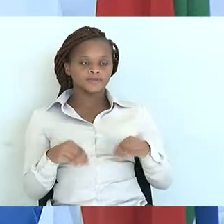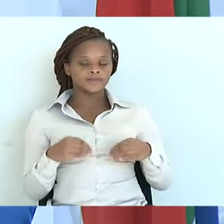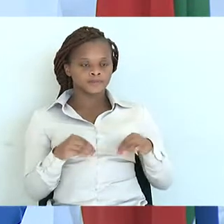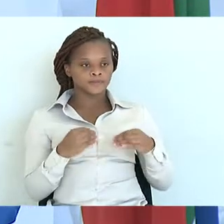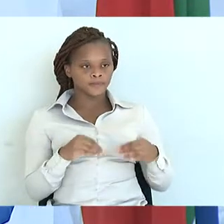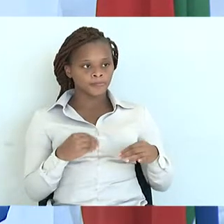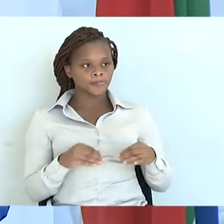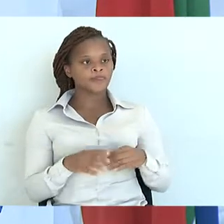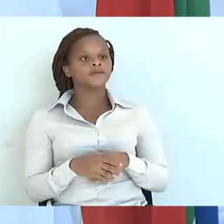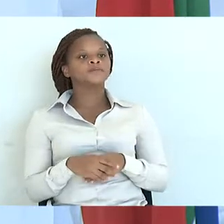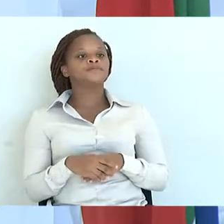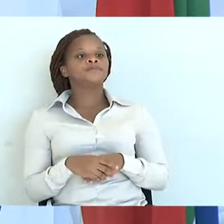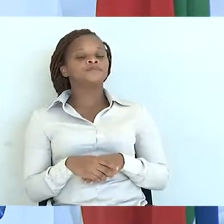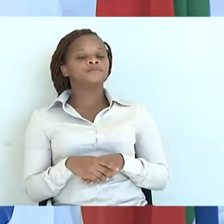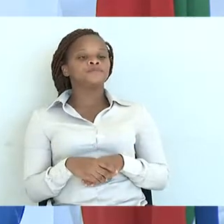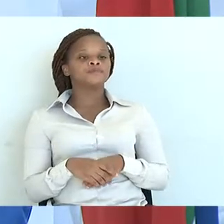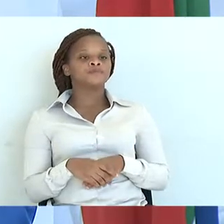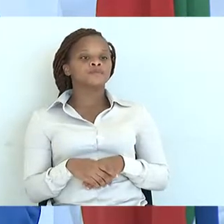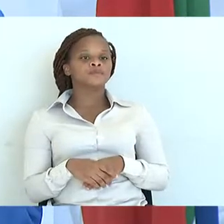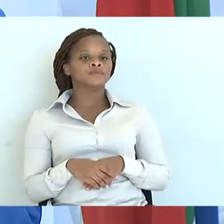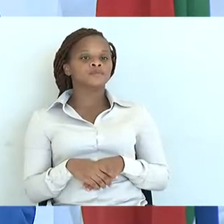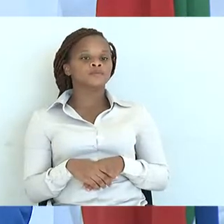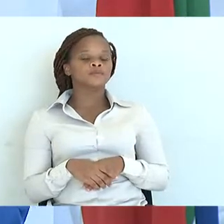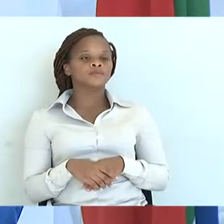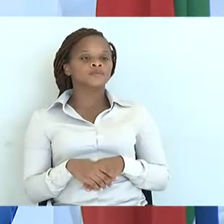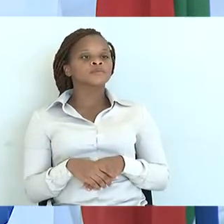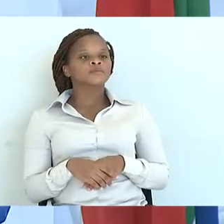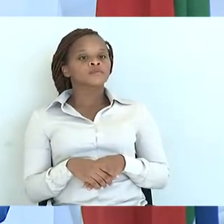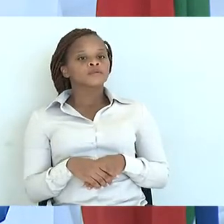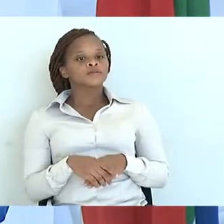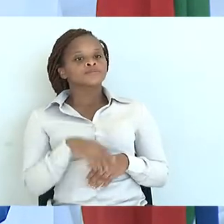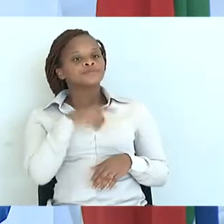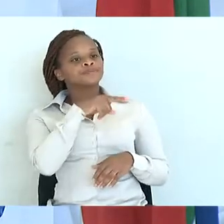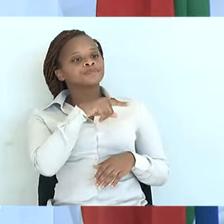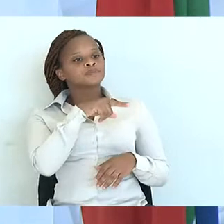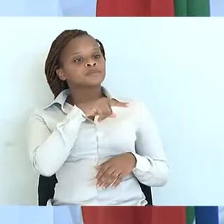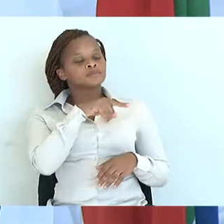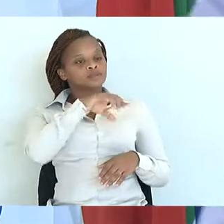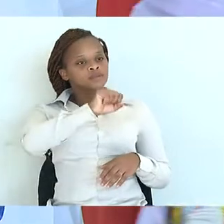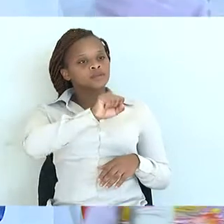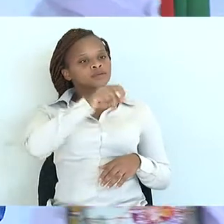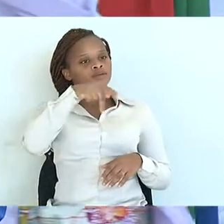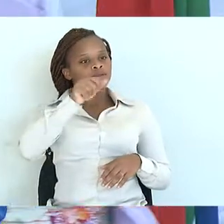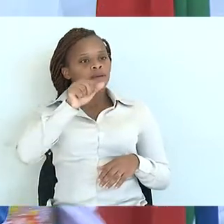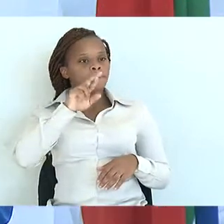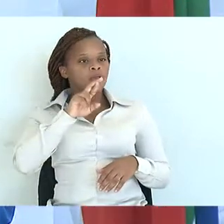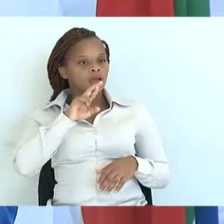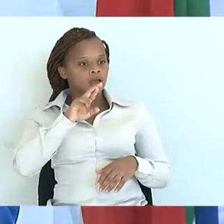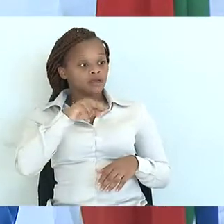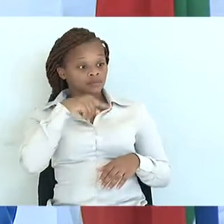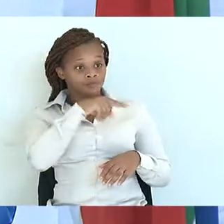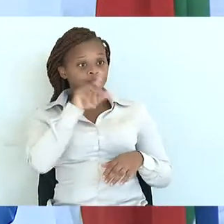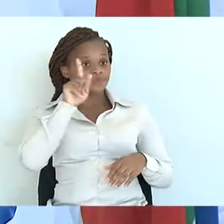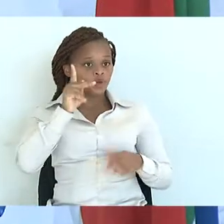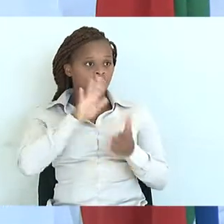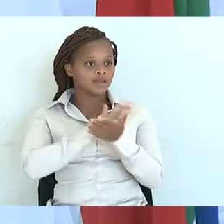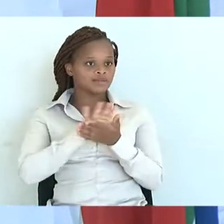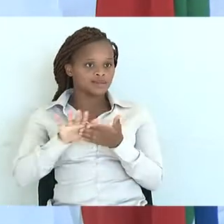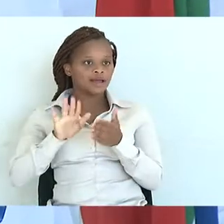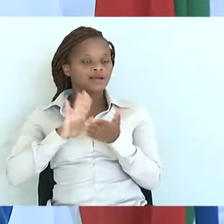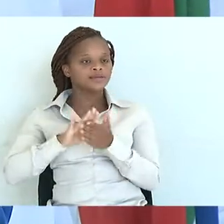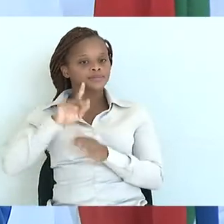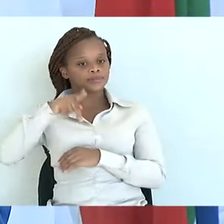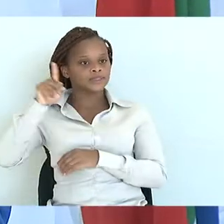ngaqinisekisa ukuthi eKokstad uma ngaba uya eSpa bobabili oSpa baseKokstad nake-Pick n Pay, ivejo